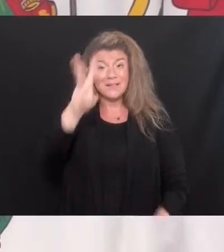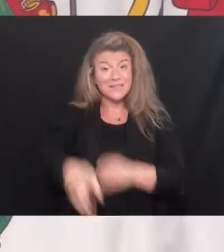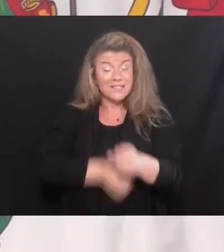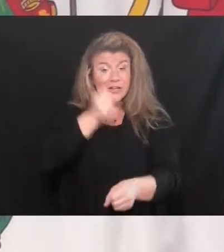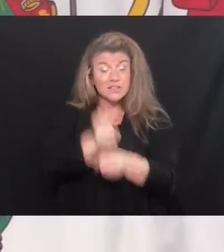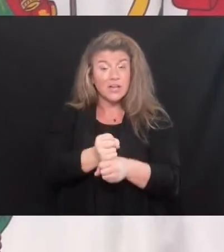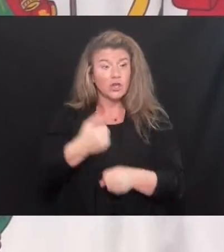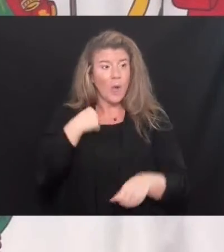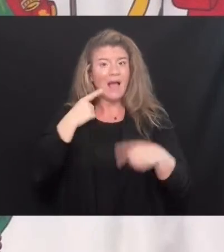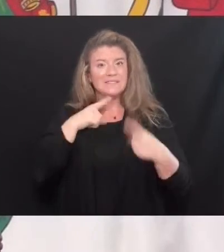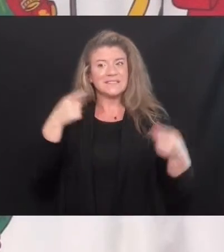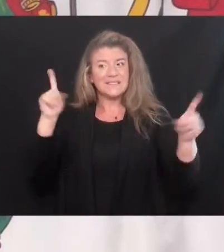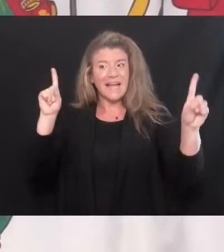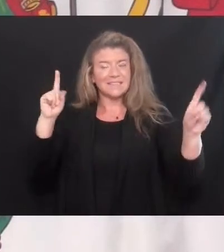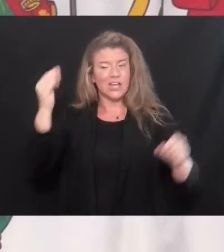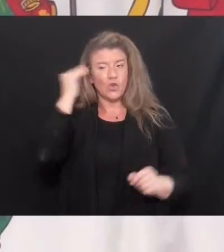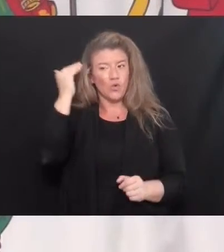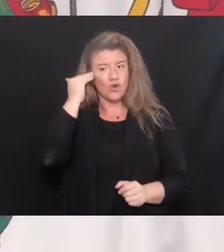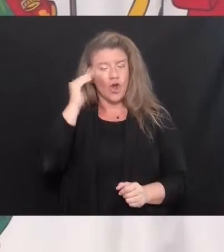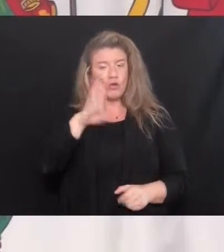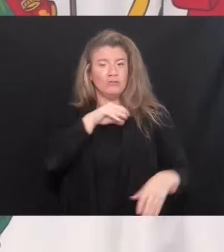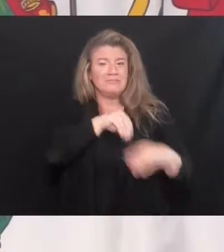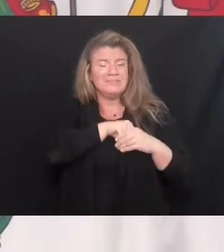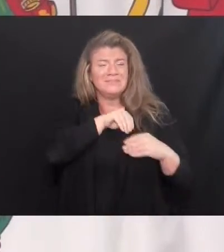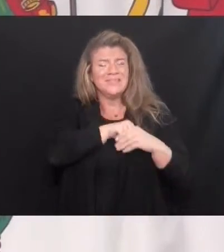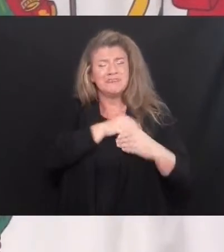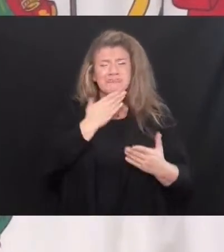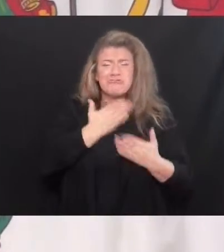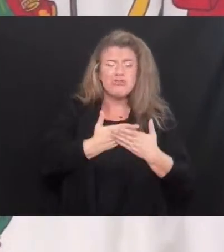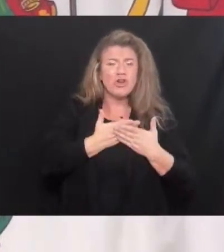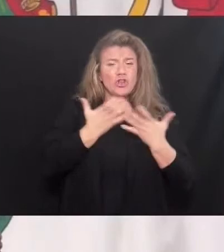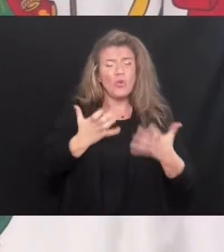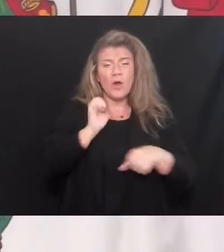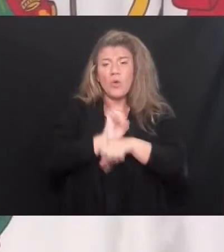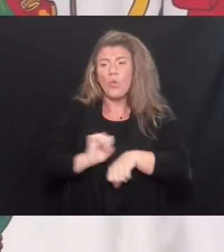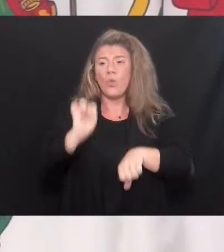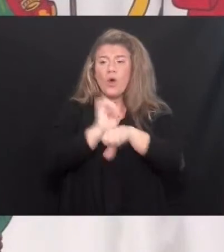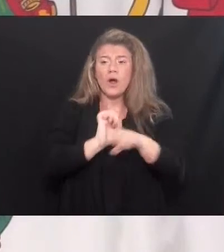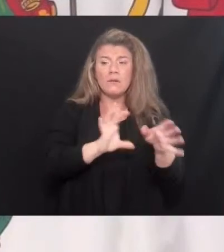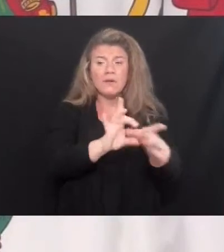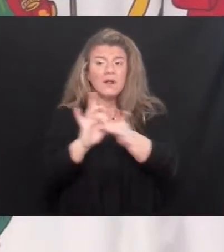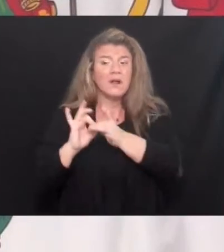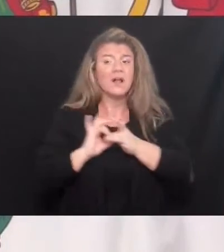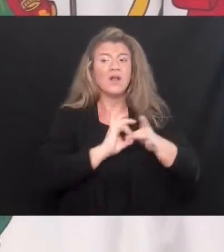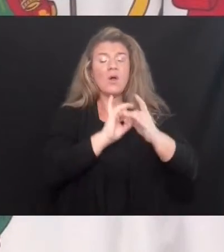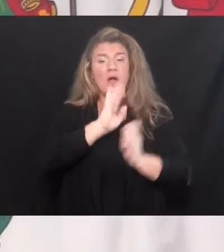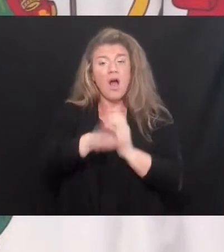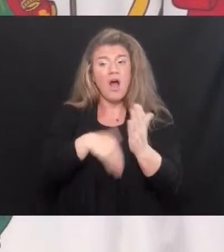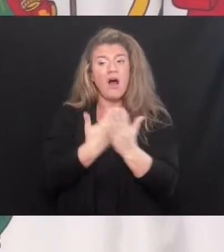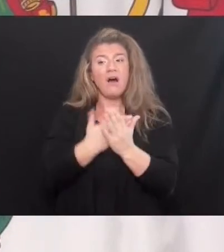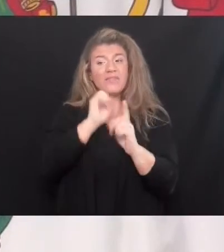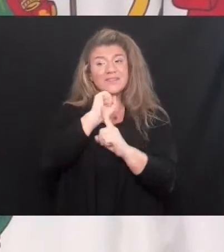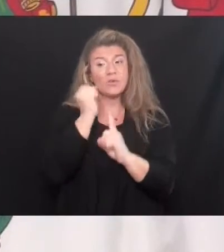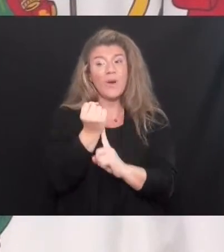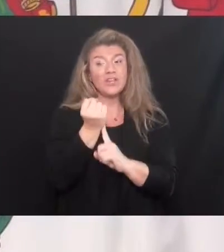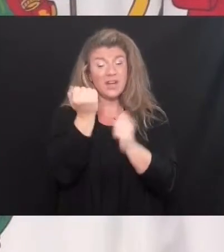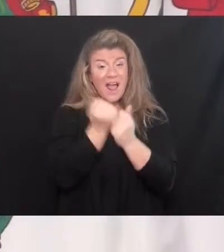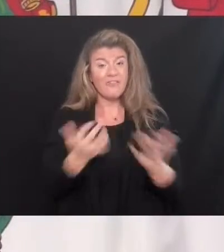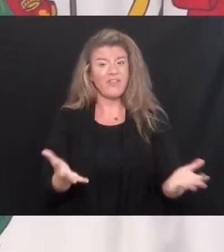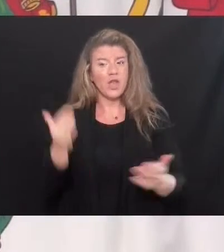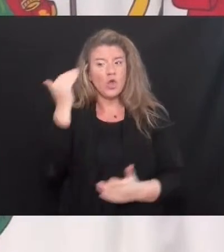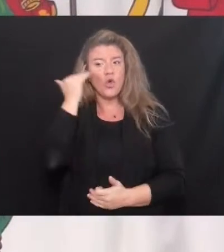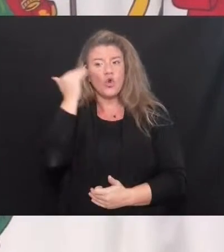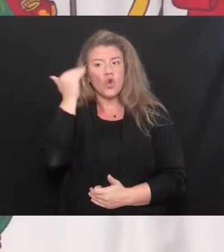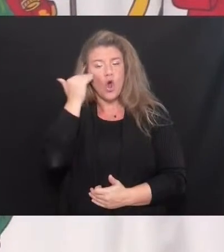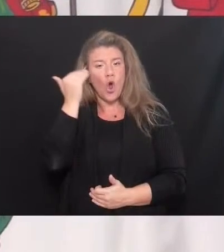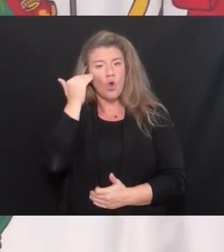belief, and you know how the goodness that you've tried to do with everyone, every single situation that you've been in, and everything, and you know what